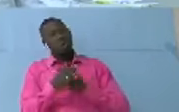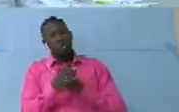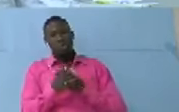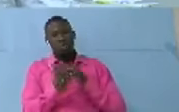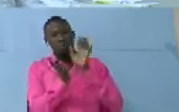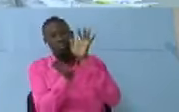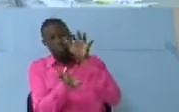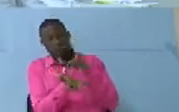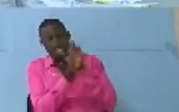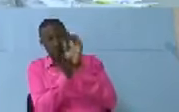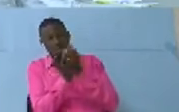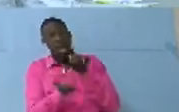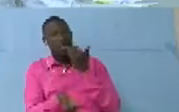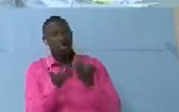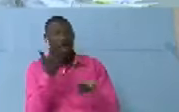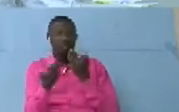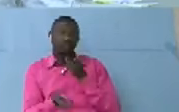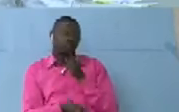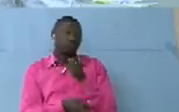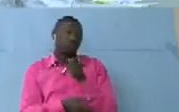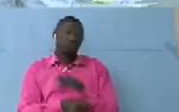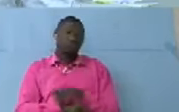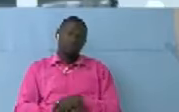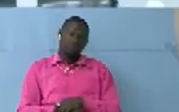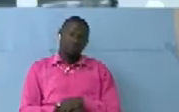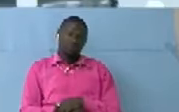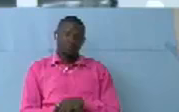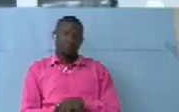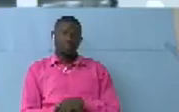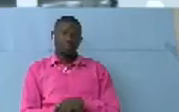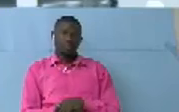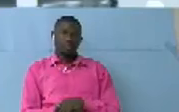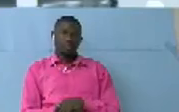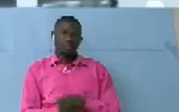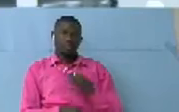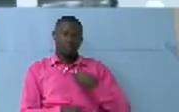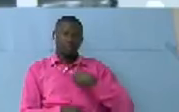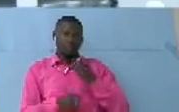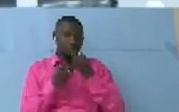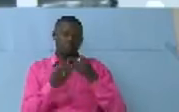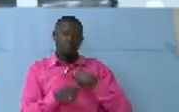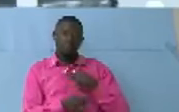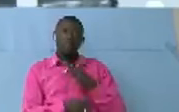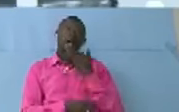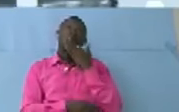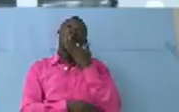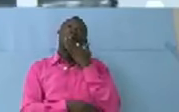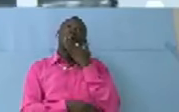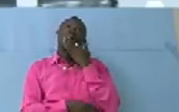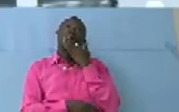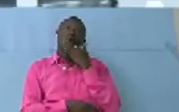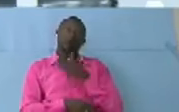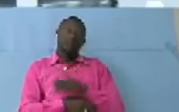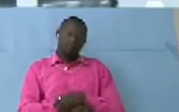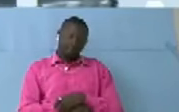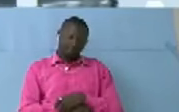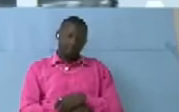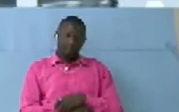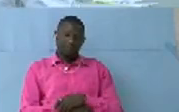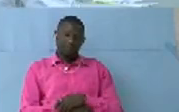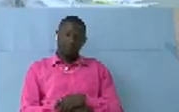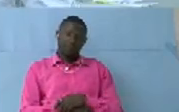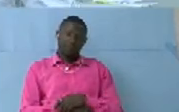Please. Or the crocodiles will eat you. I said to myself, Kalu. So yes, what